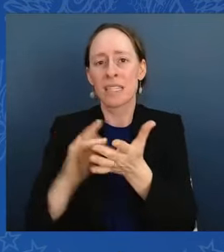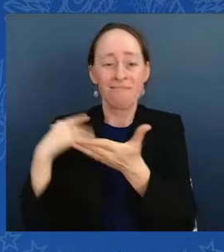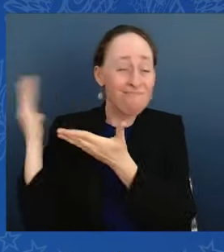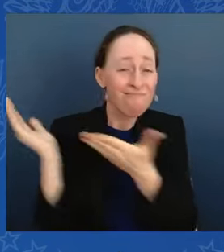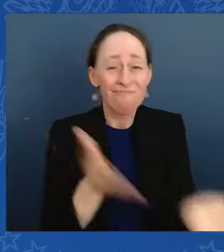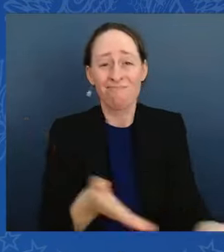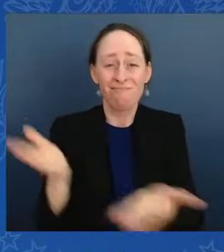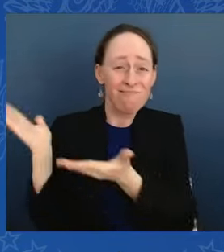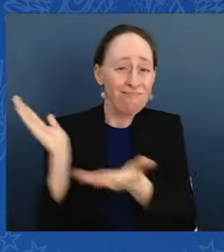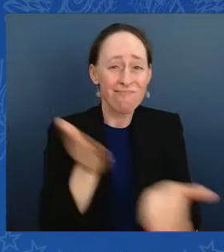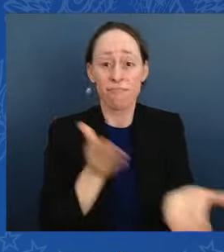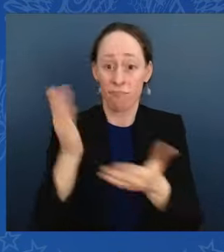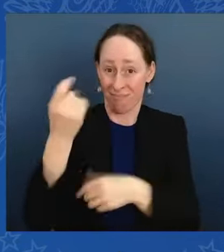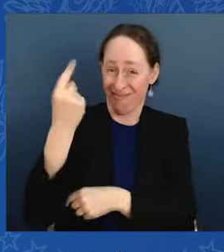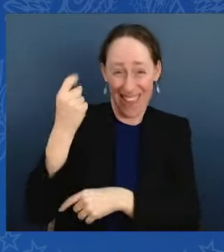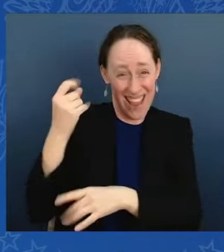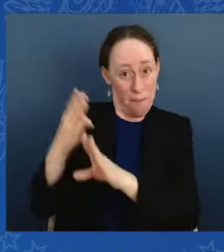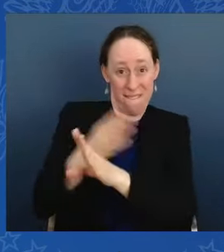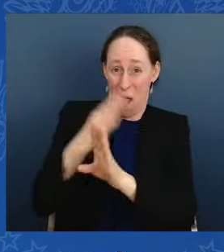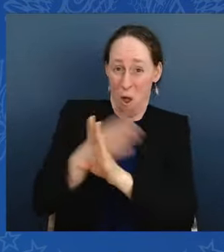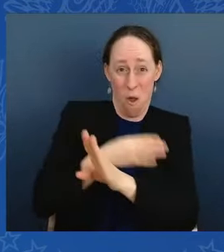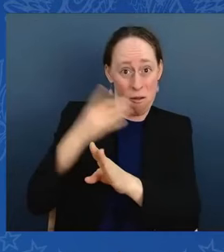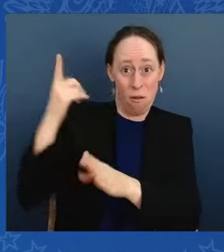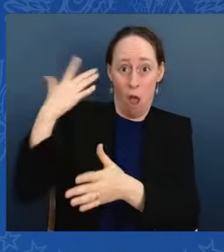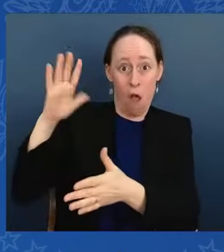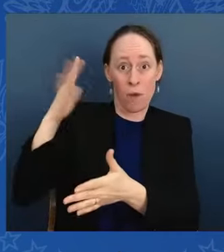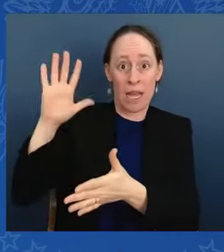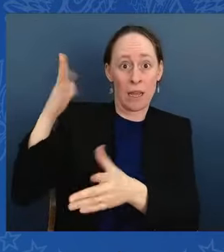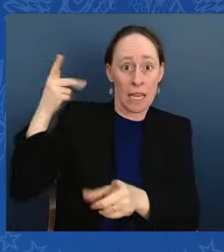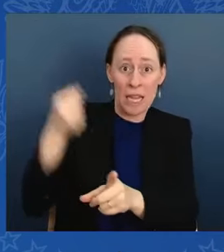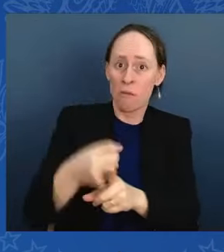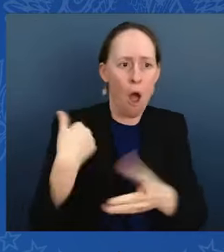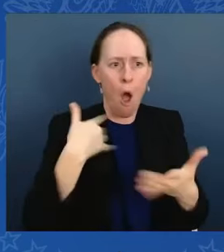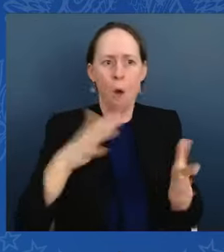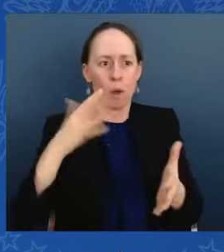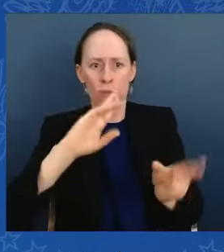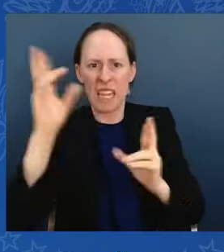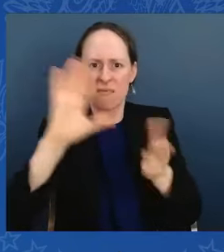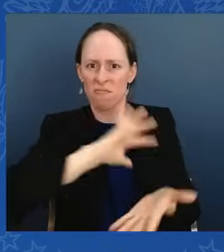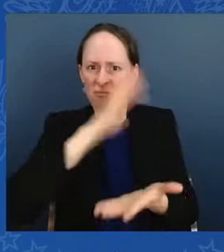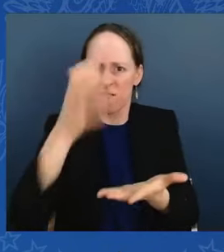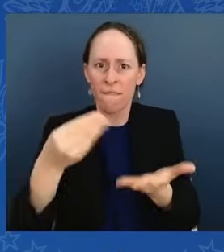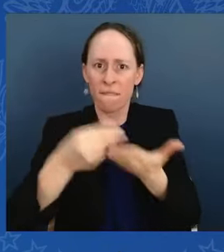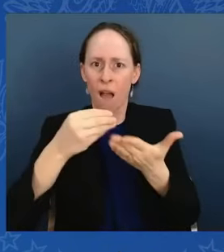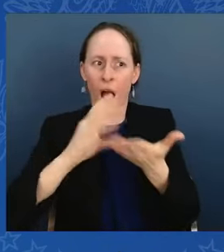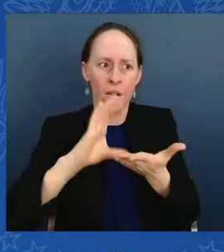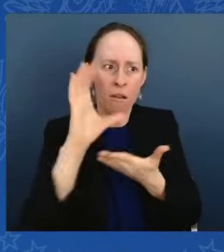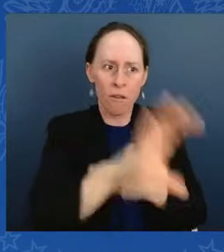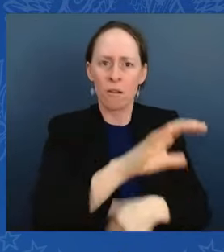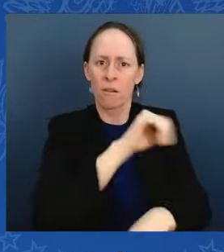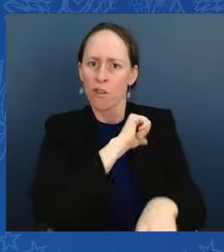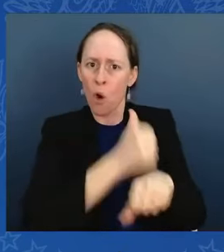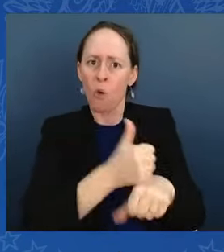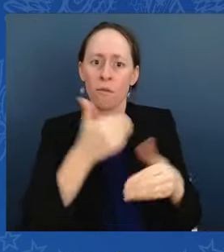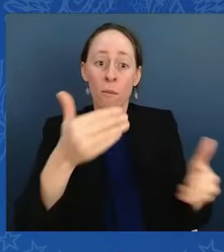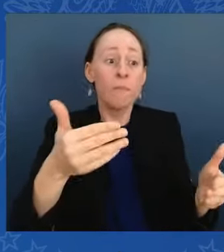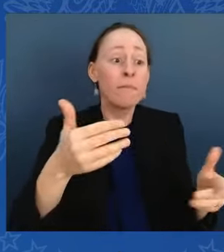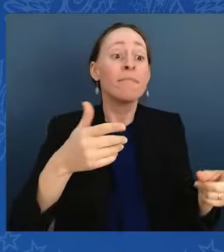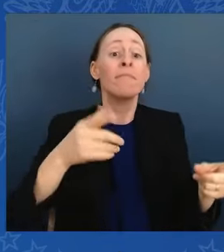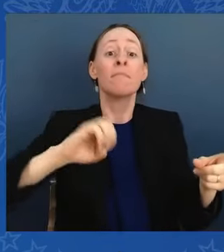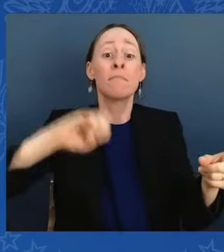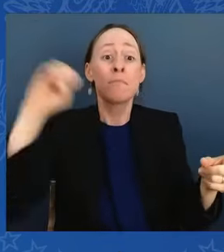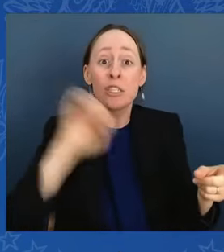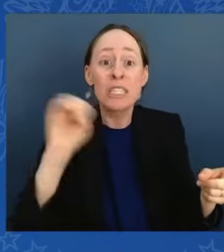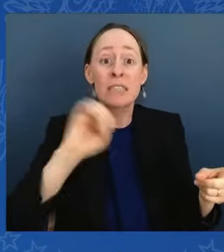for. And so all of us could focus on the first responders and standing up emergency operation centers. That was the focus.